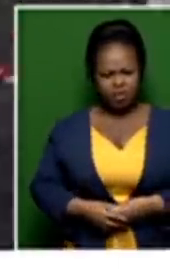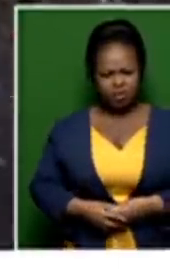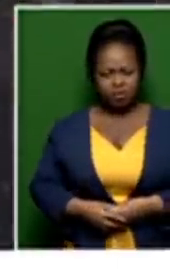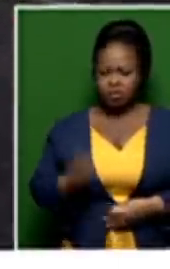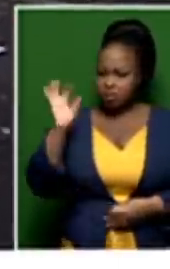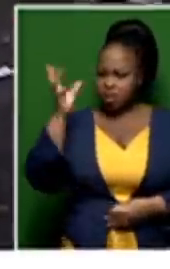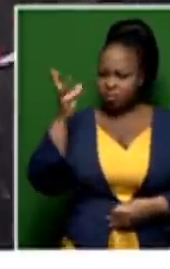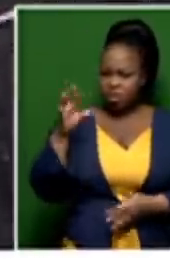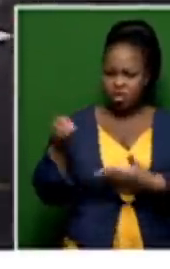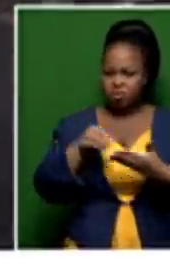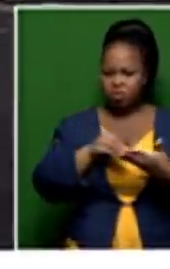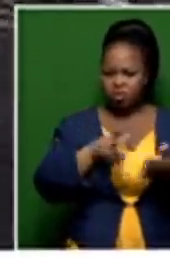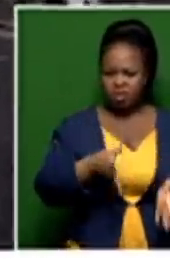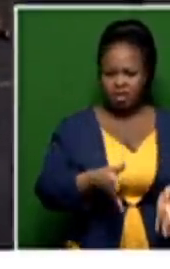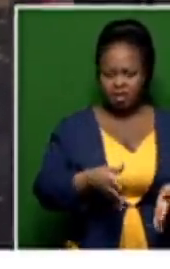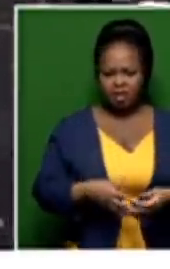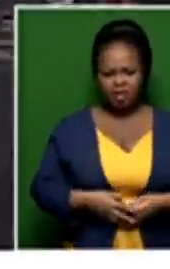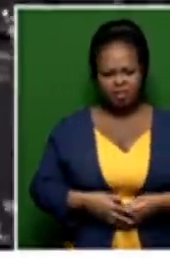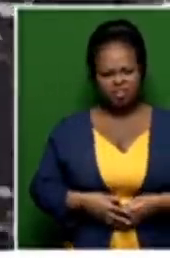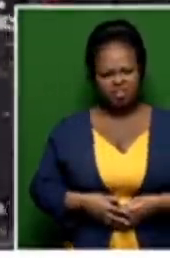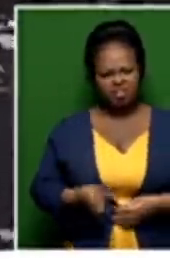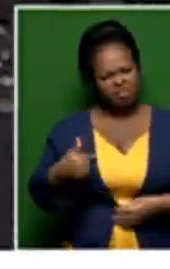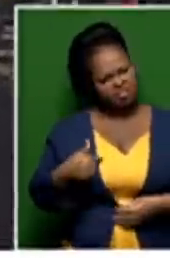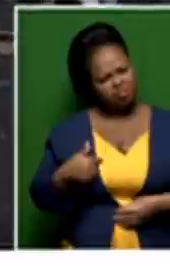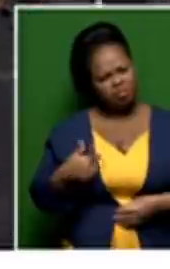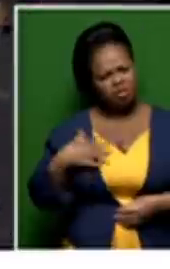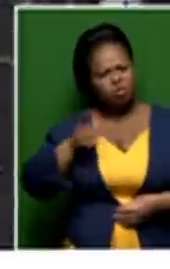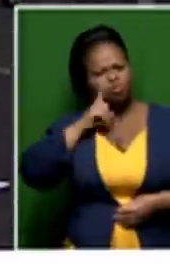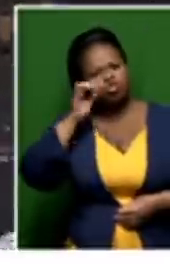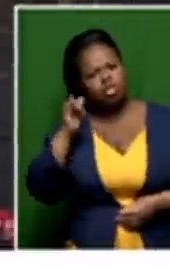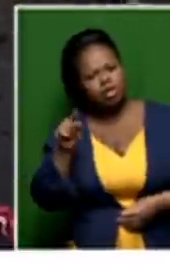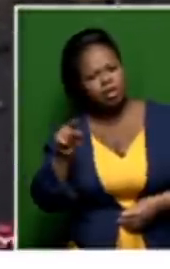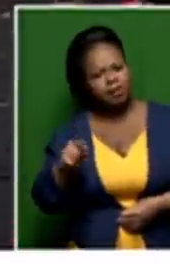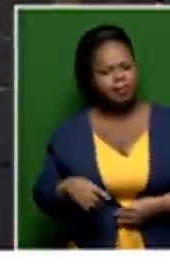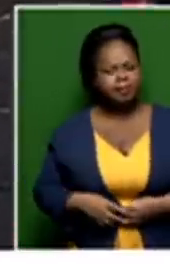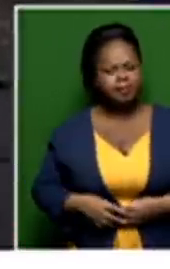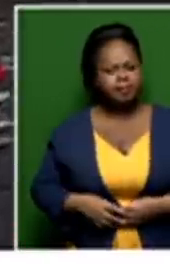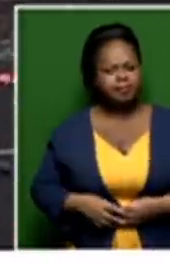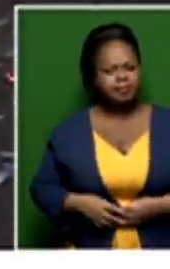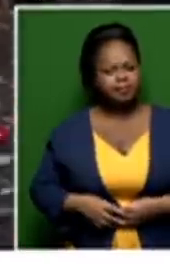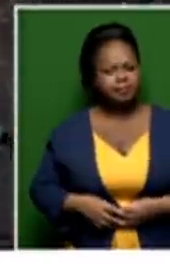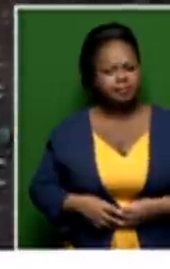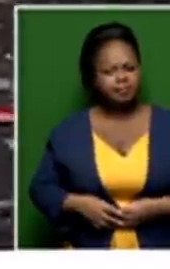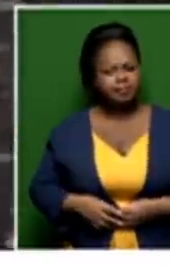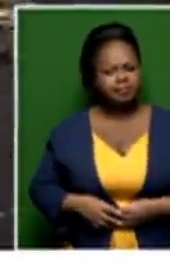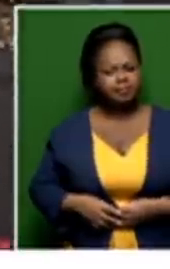an ambulance being brought in here. I'm just going to go and have a look at perhaps if